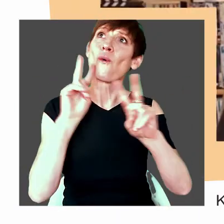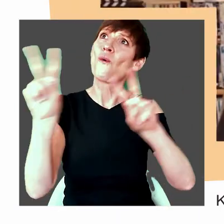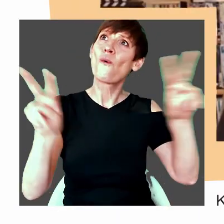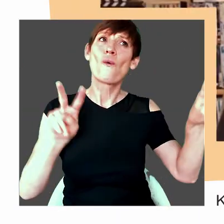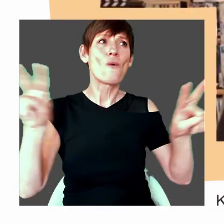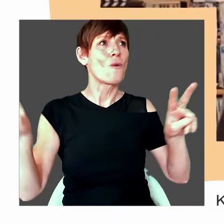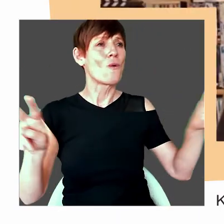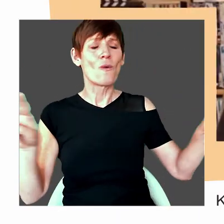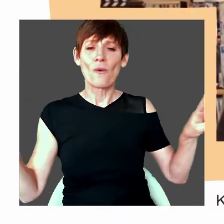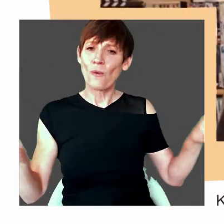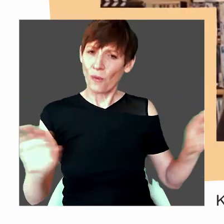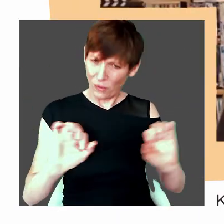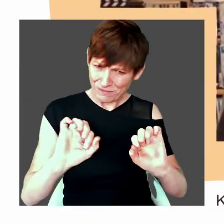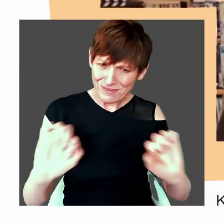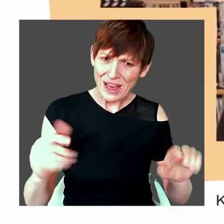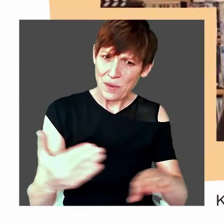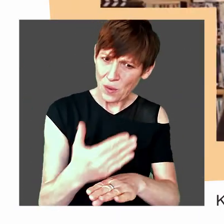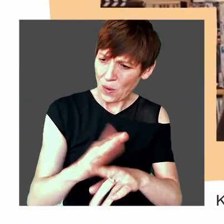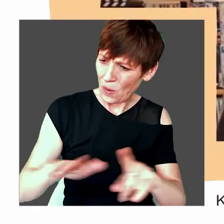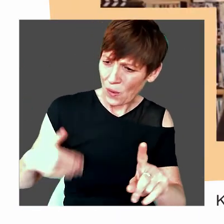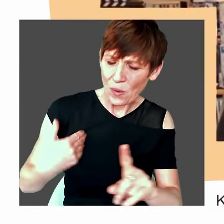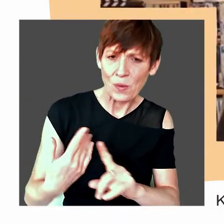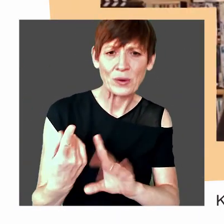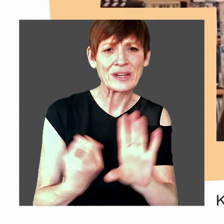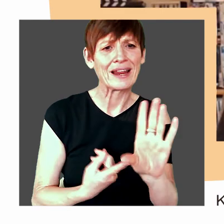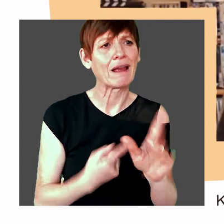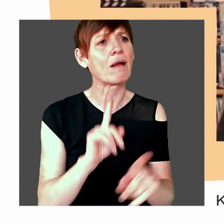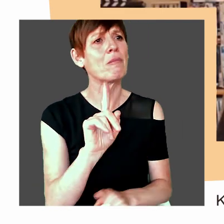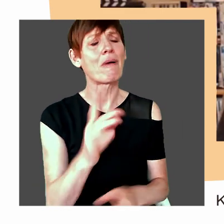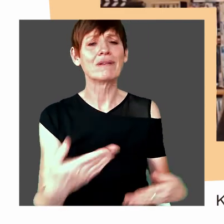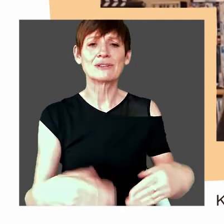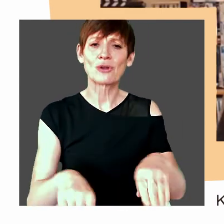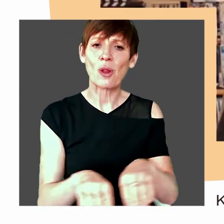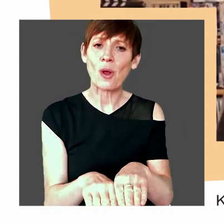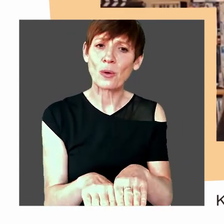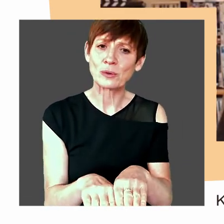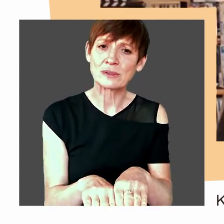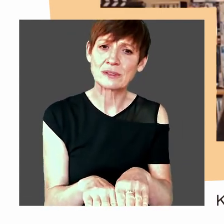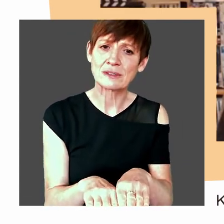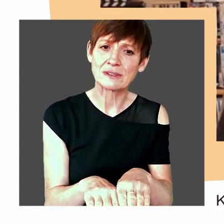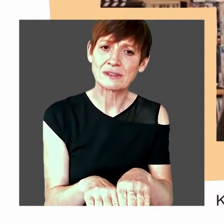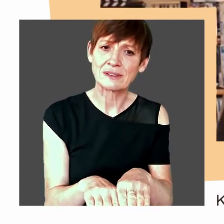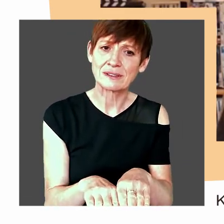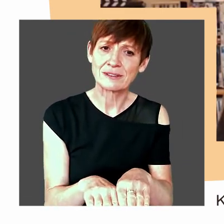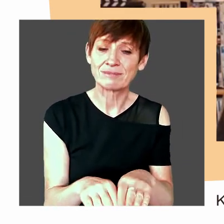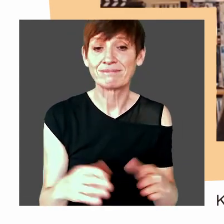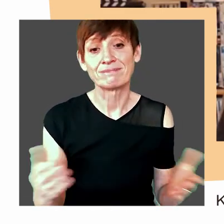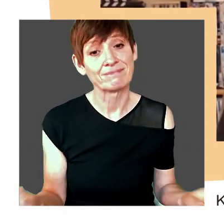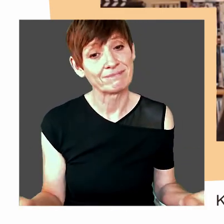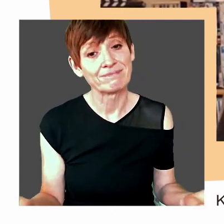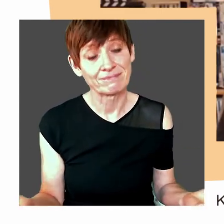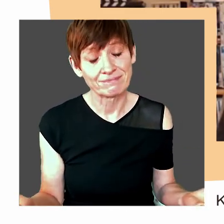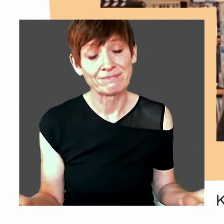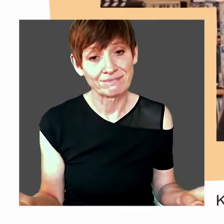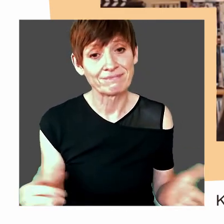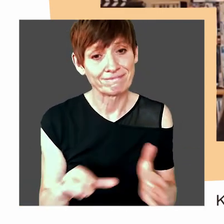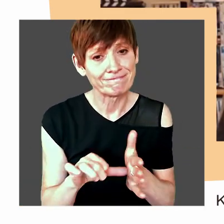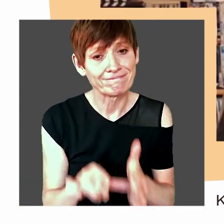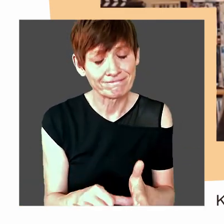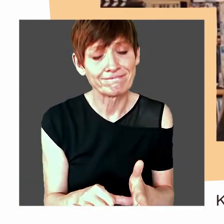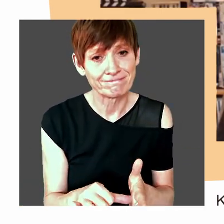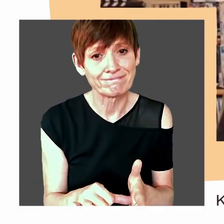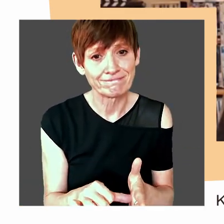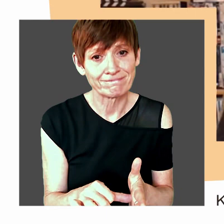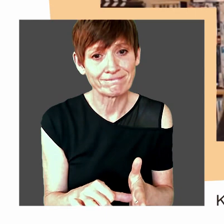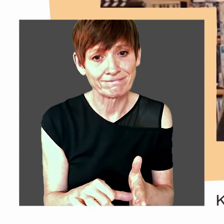during the one year, and now it's closed. And but it is not end of the world. I'm sure it's